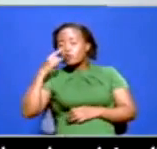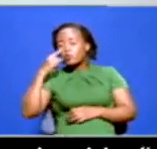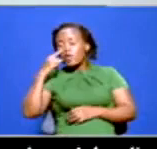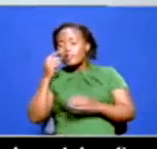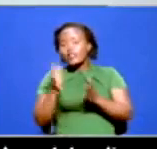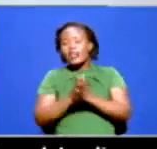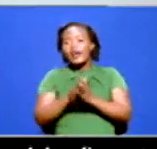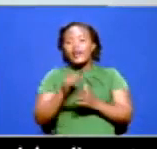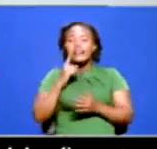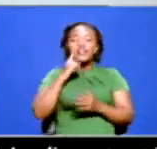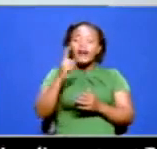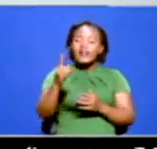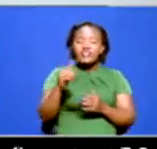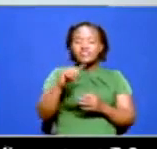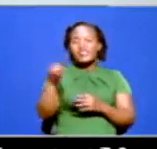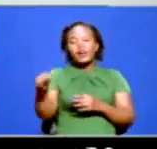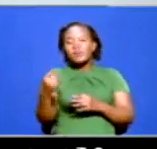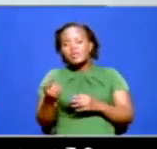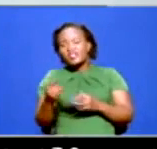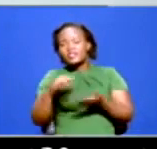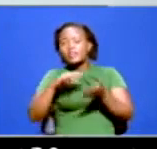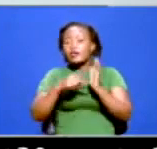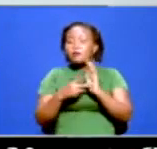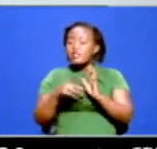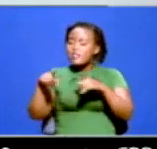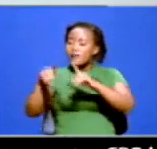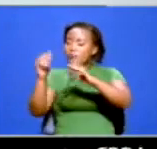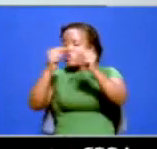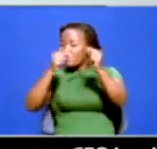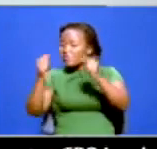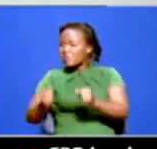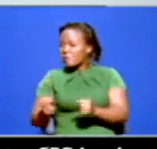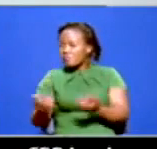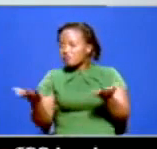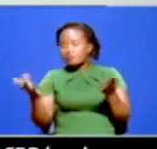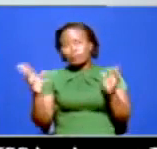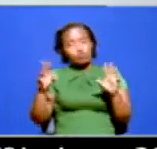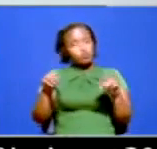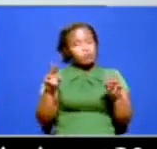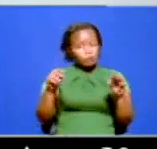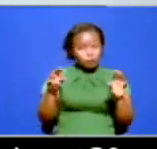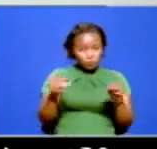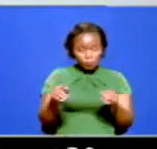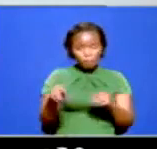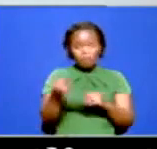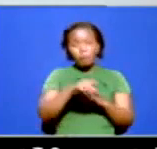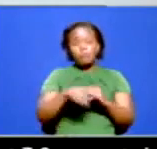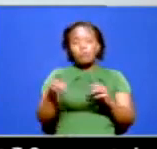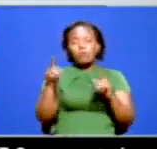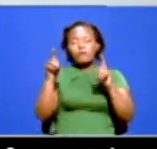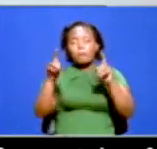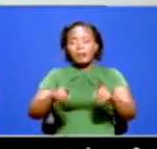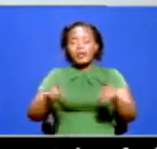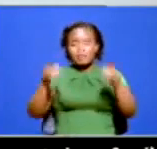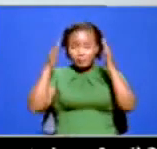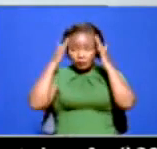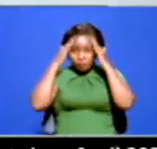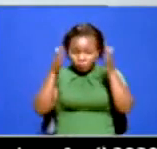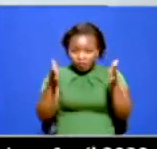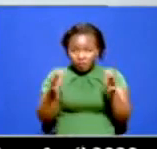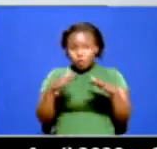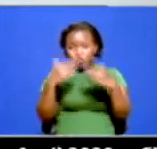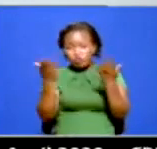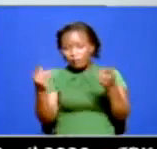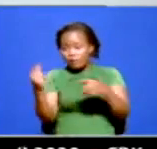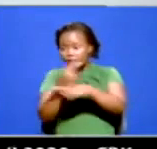militias, 100,000. Does that make them strong? No. You need to look at the training, the